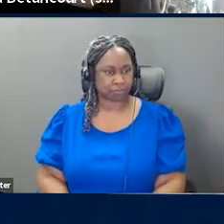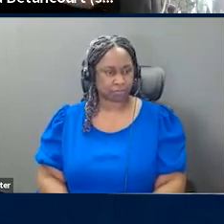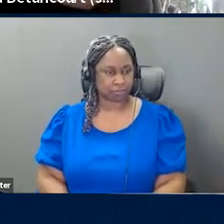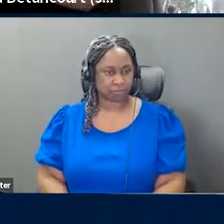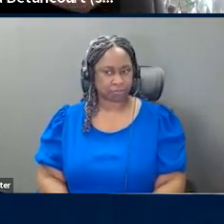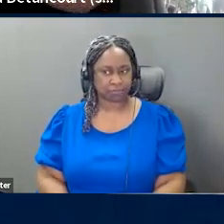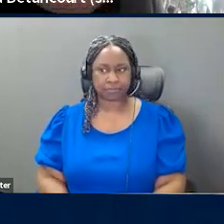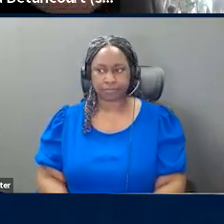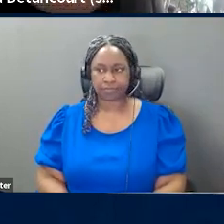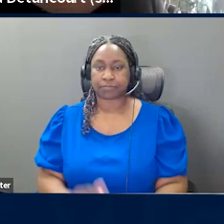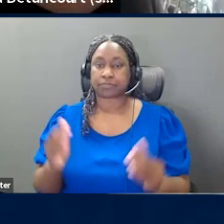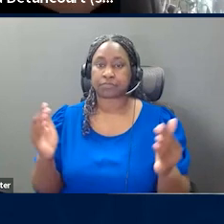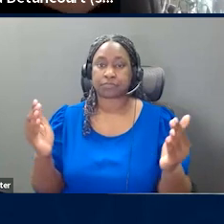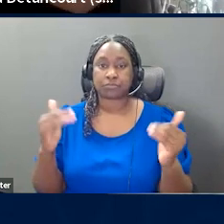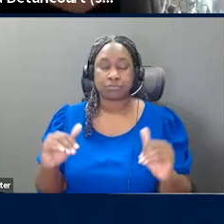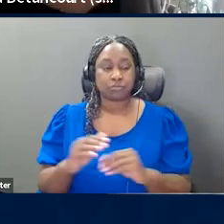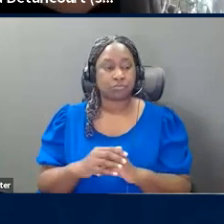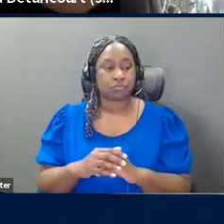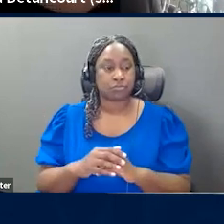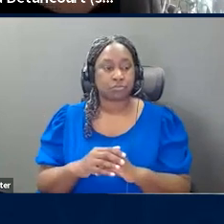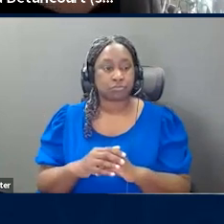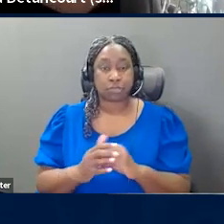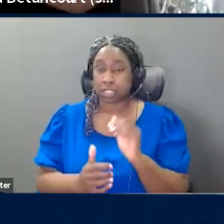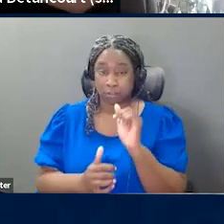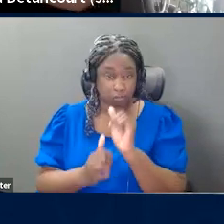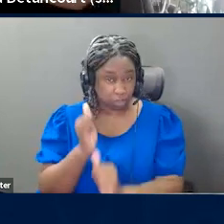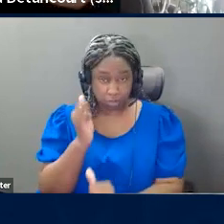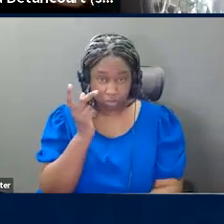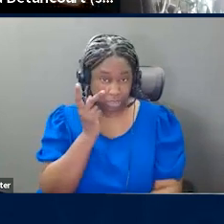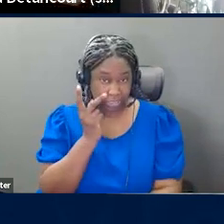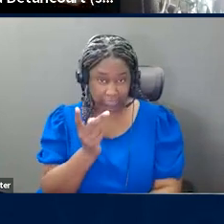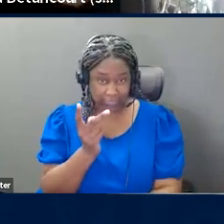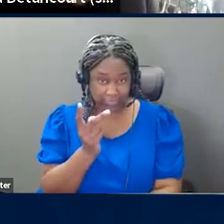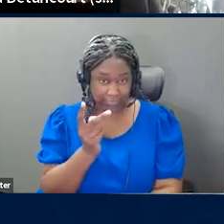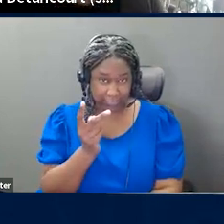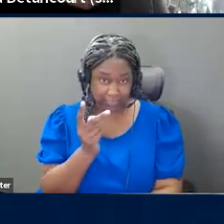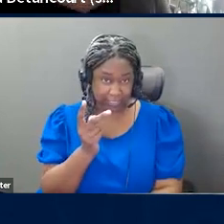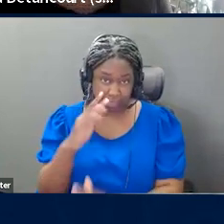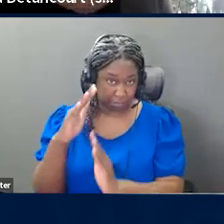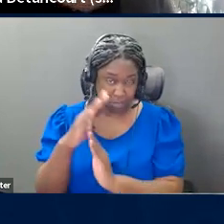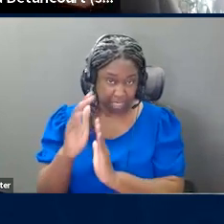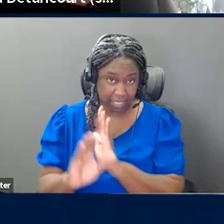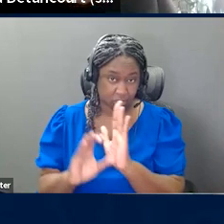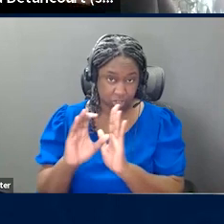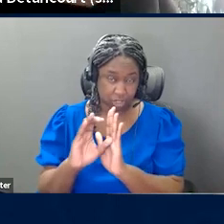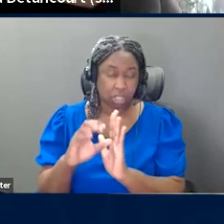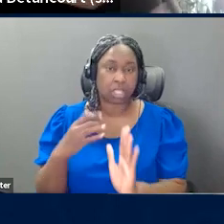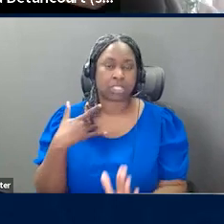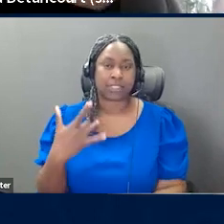So the default main character that we see most often is white or